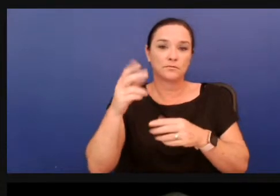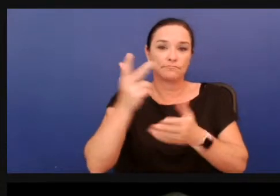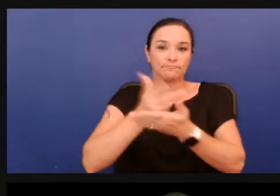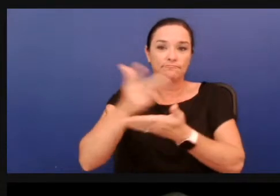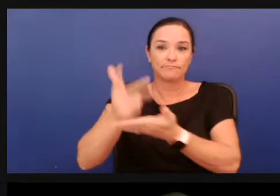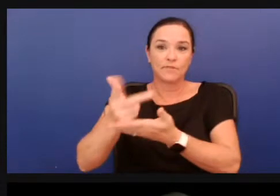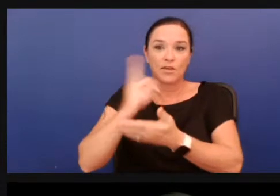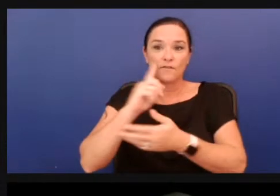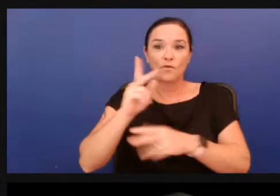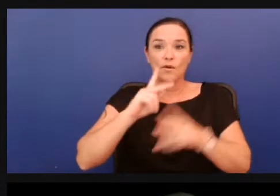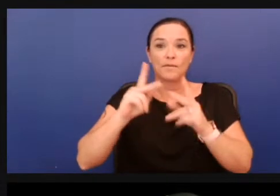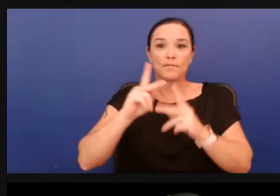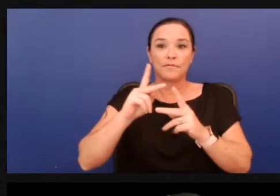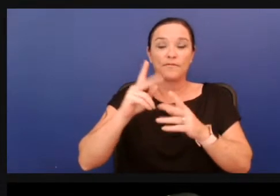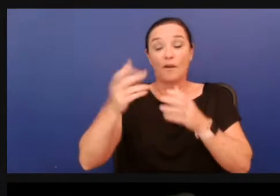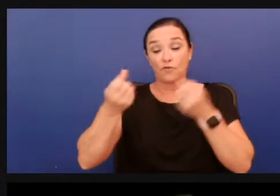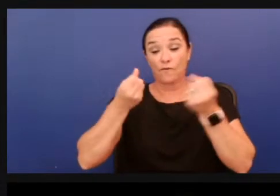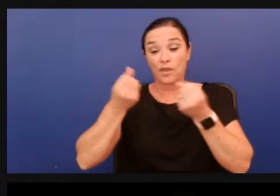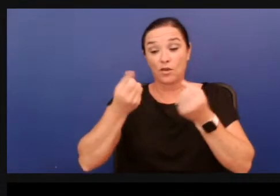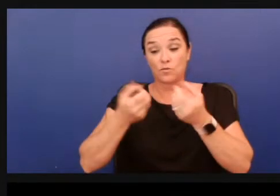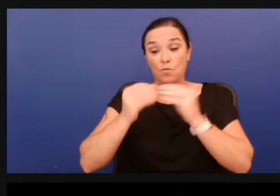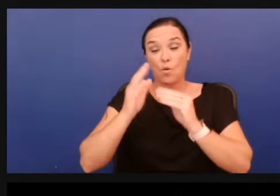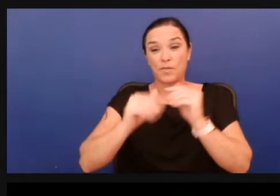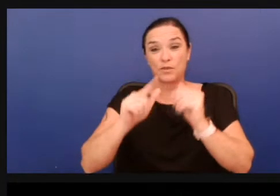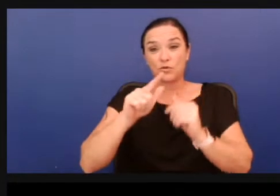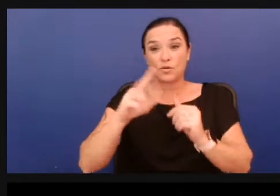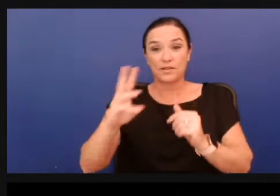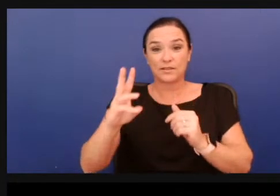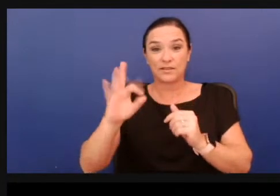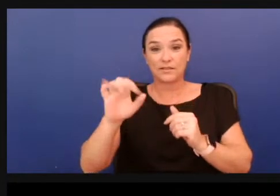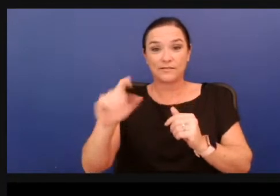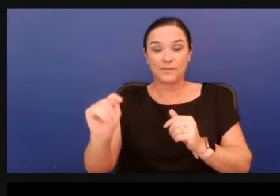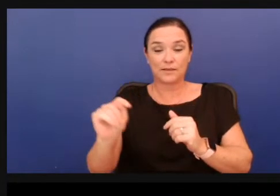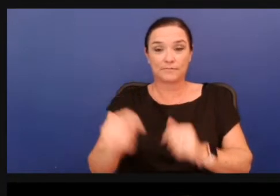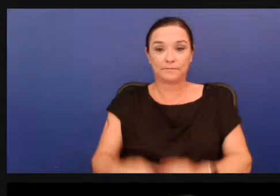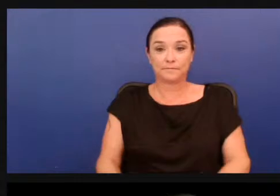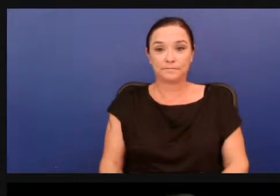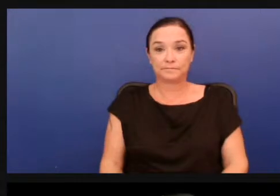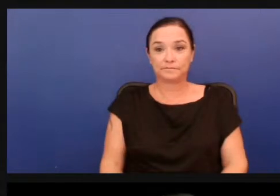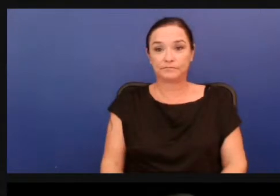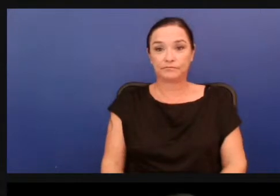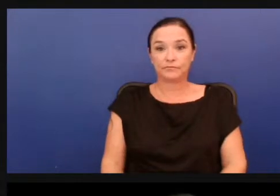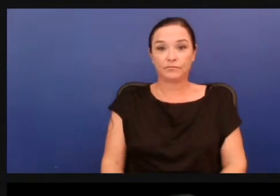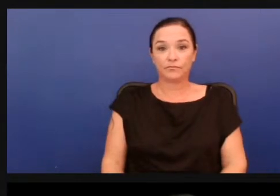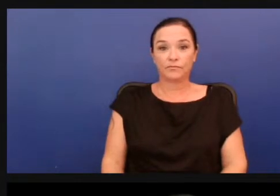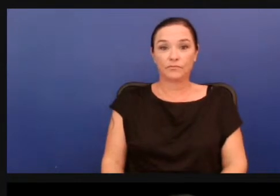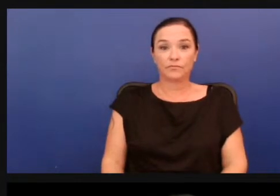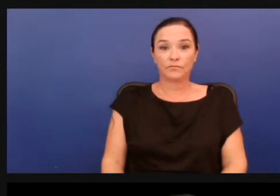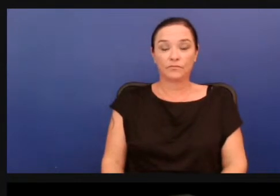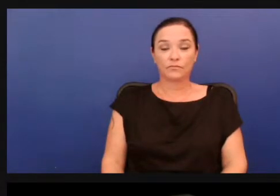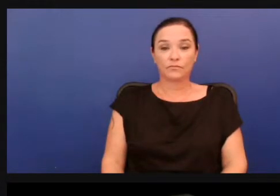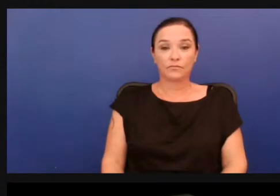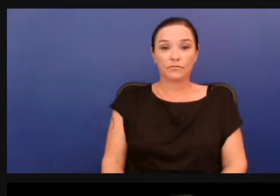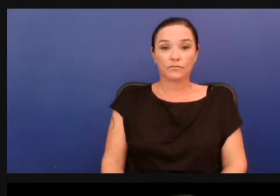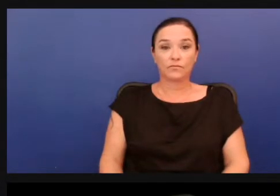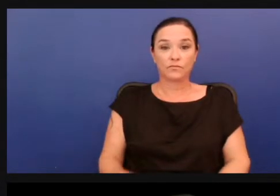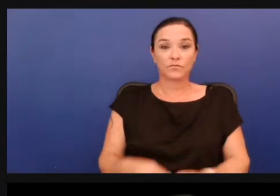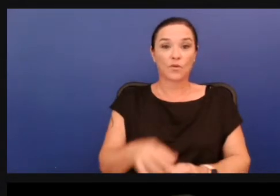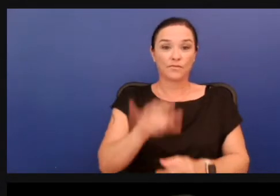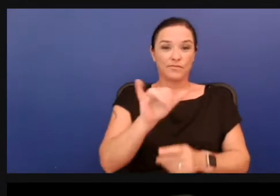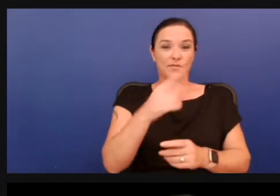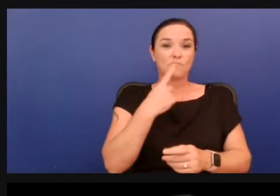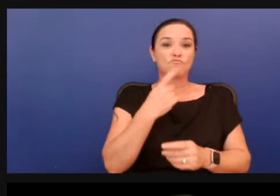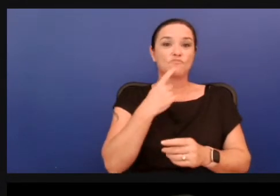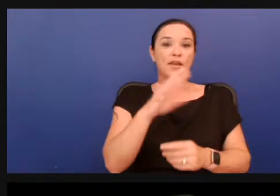exceeding 26 feet in length or 8 feet in width. So that is over here in